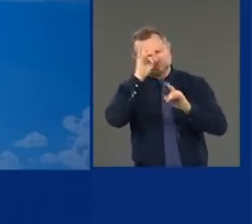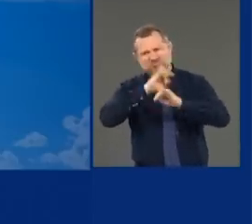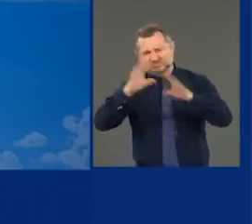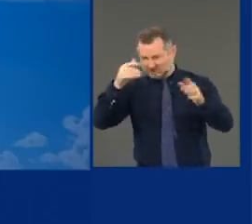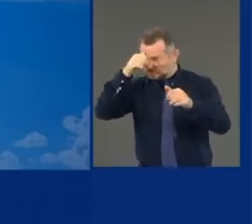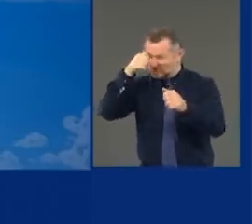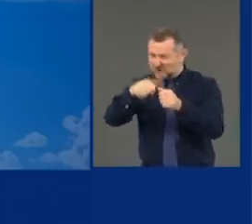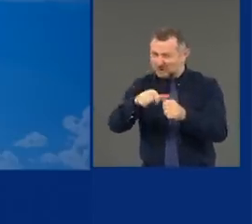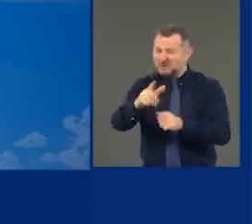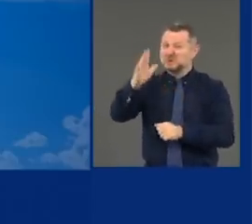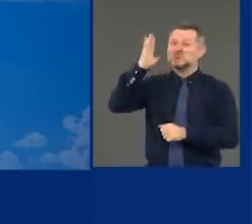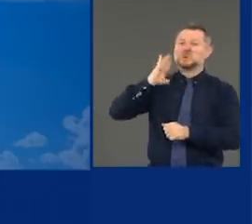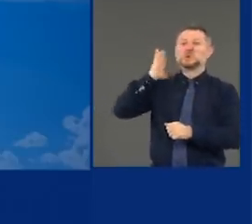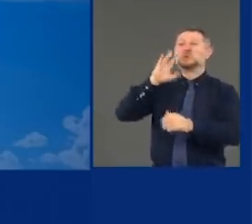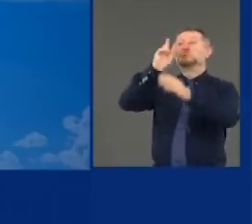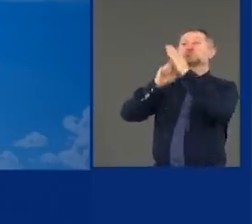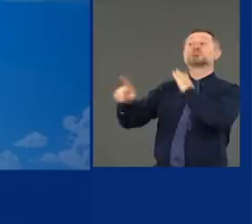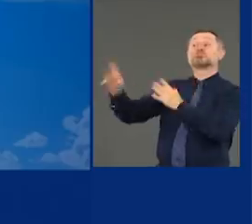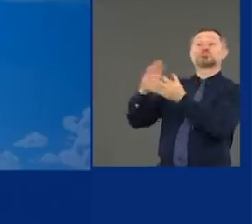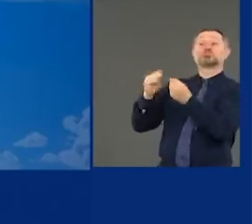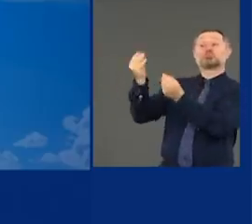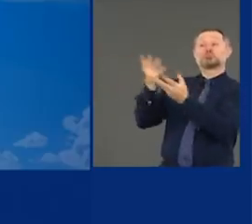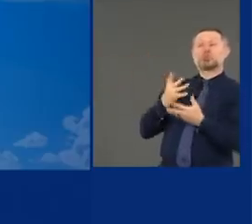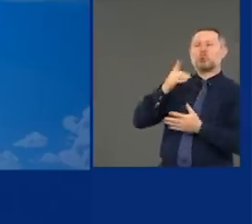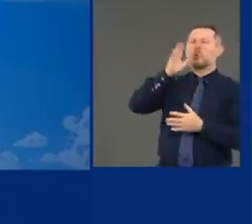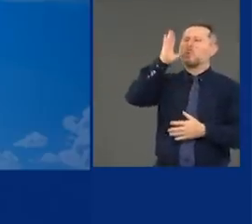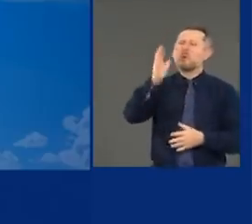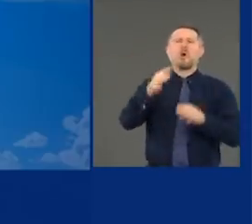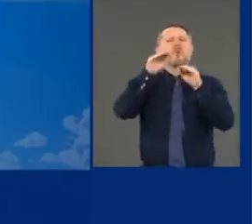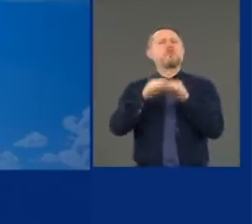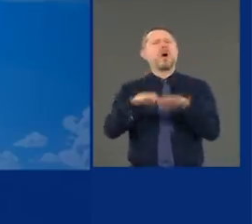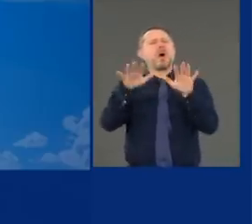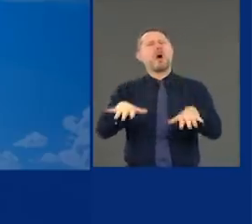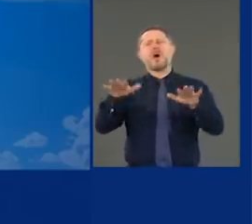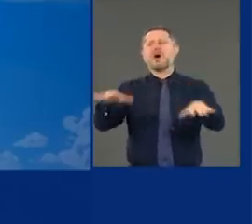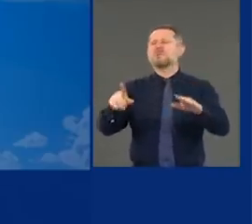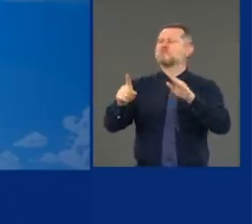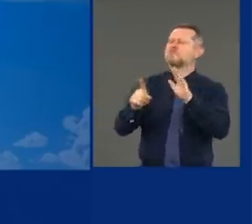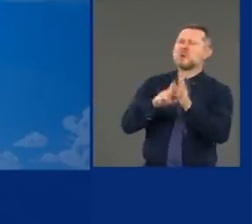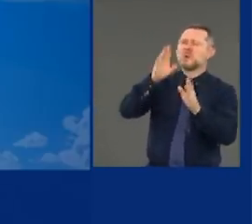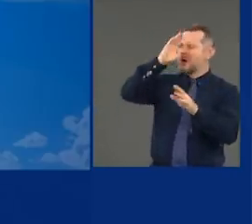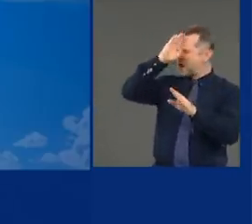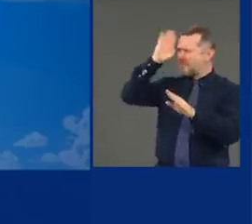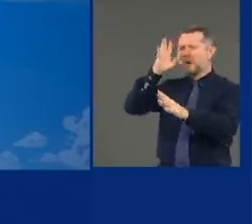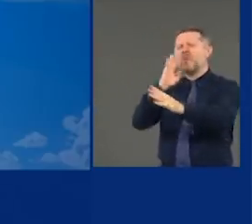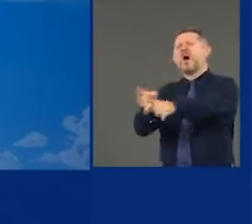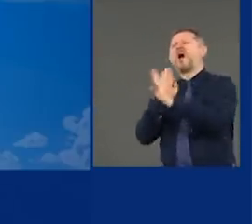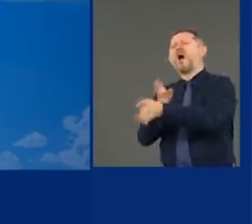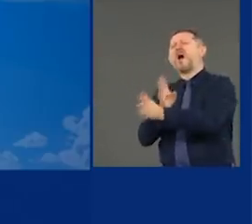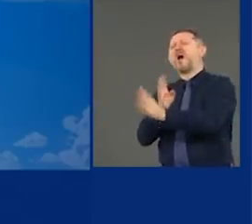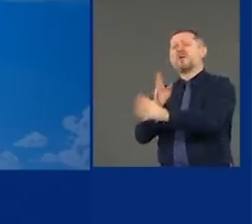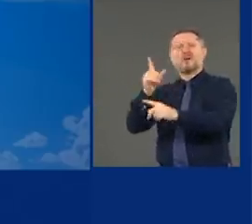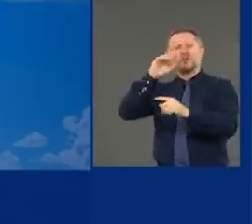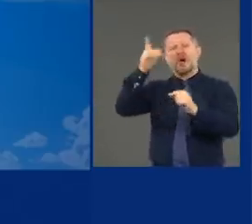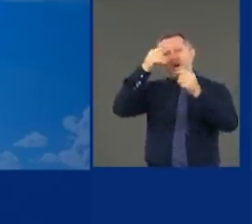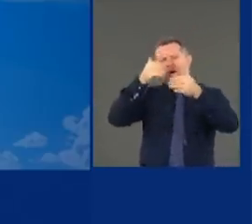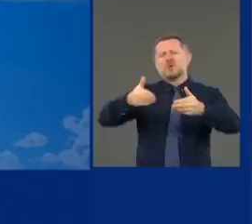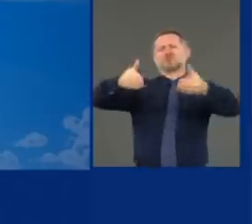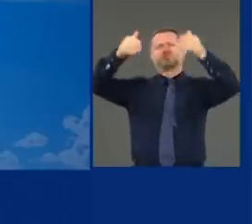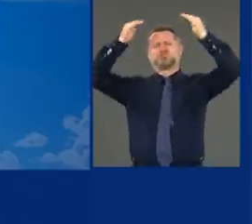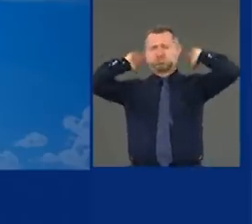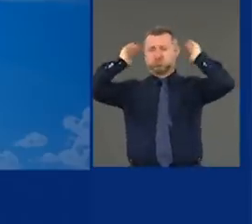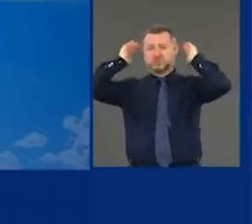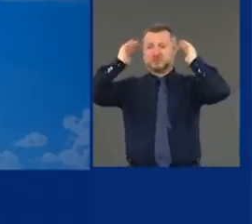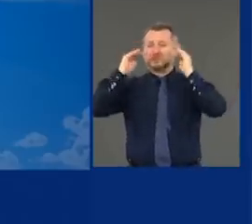models said, that it would overwhelm our hospital system by doubling